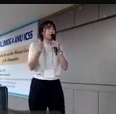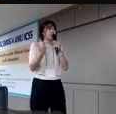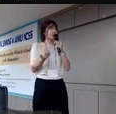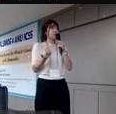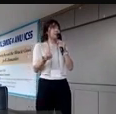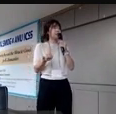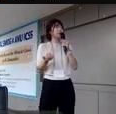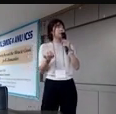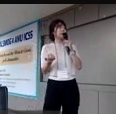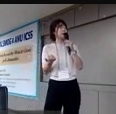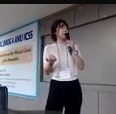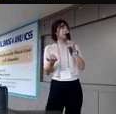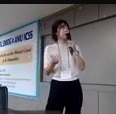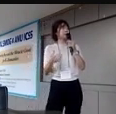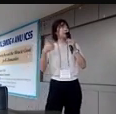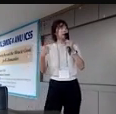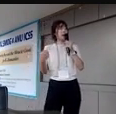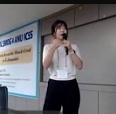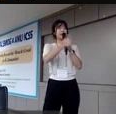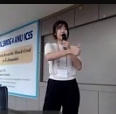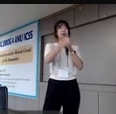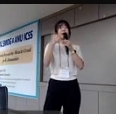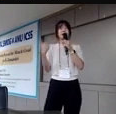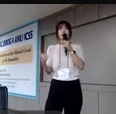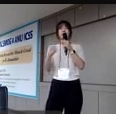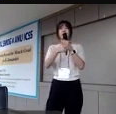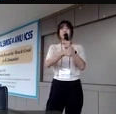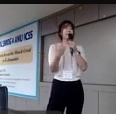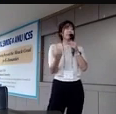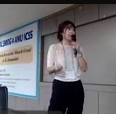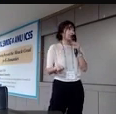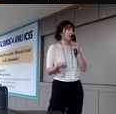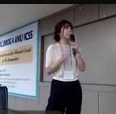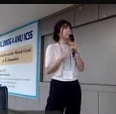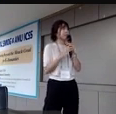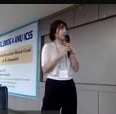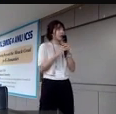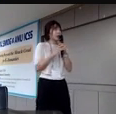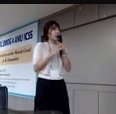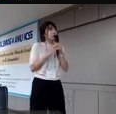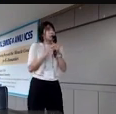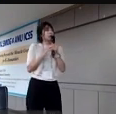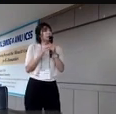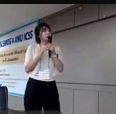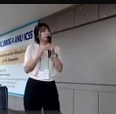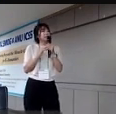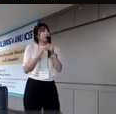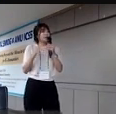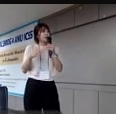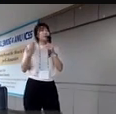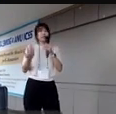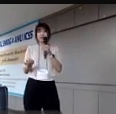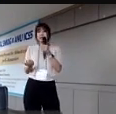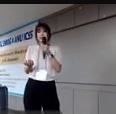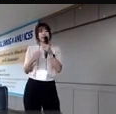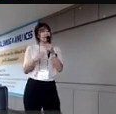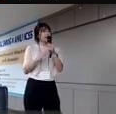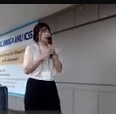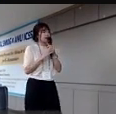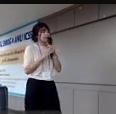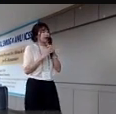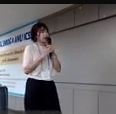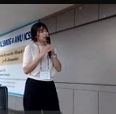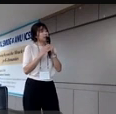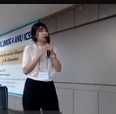but only in 70% of tokens, signers actually show modification. They also list some idiosyncrasies that